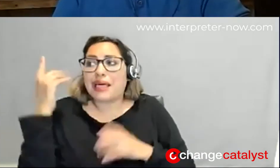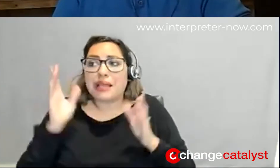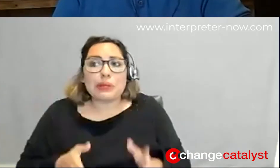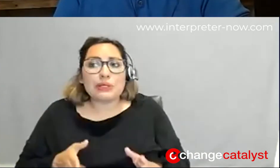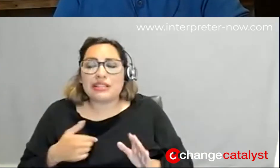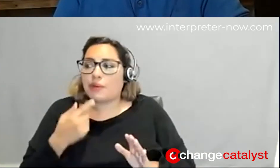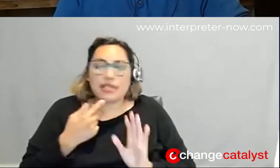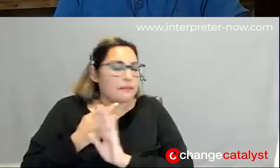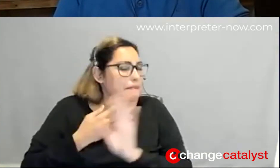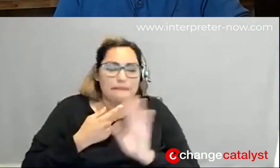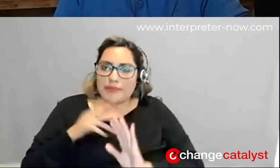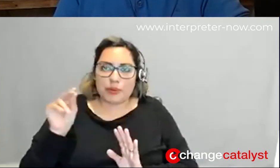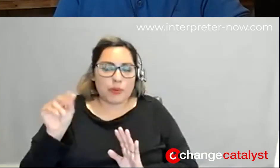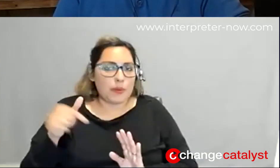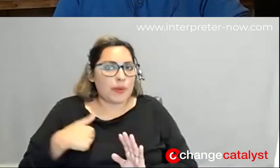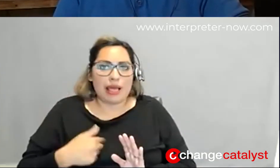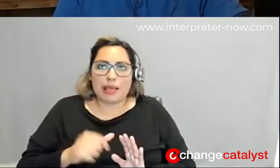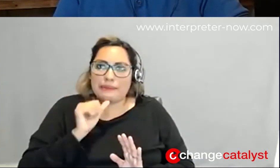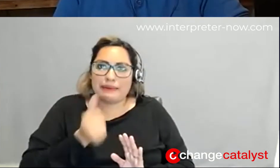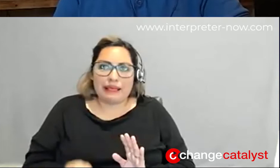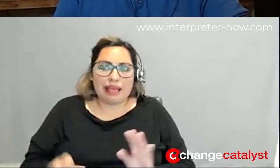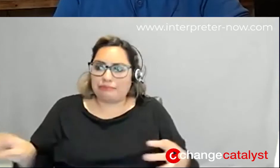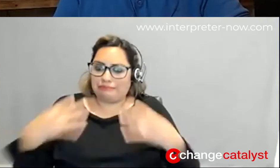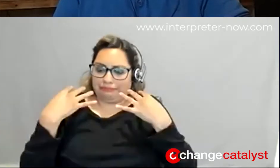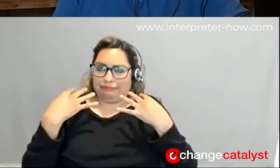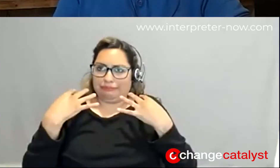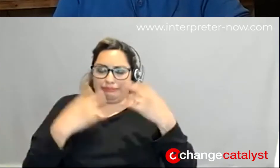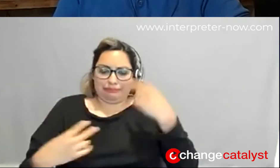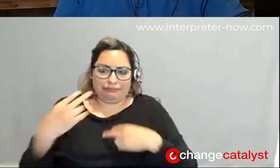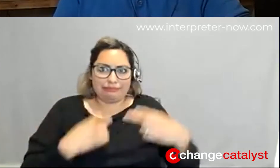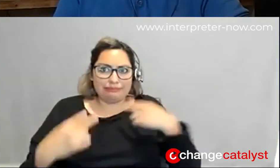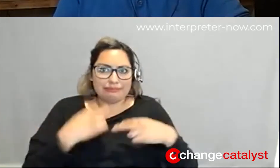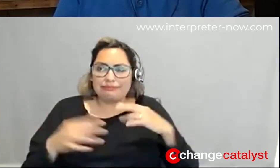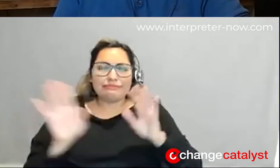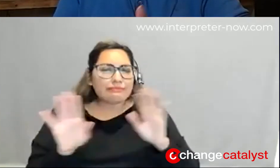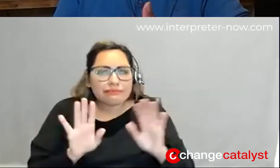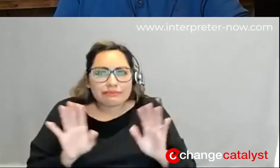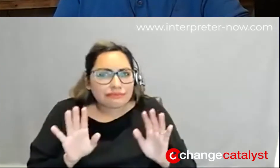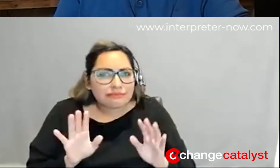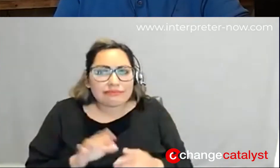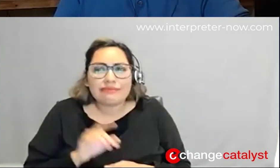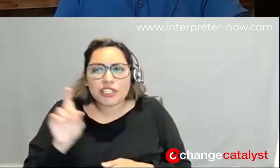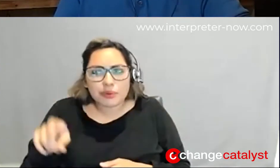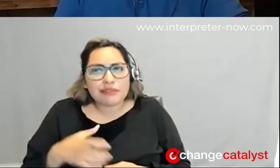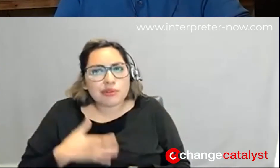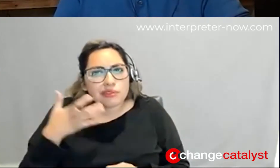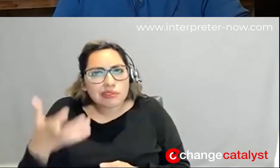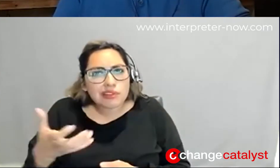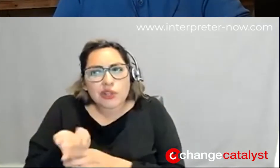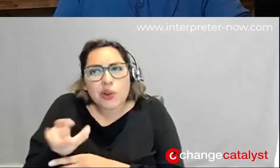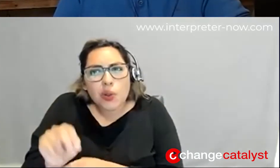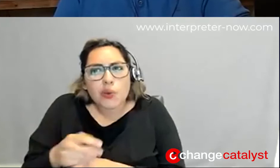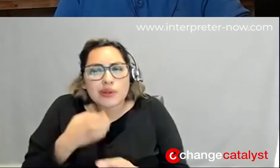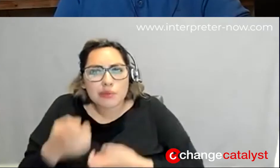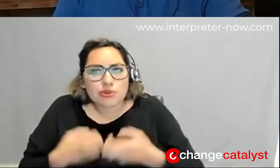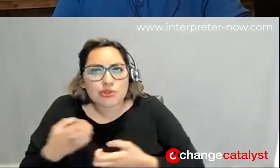I am not a monkey in a zoo. You don't get to observe me and walk away without sharing your own emotional journey, because that's